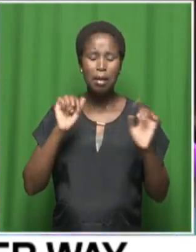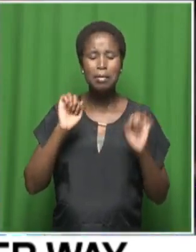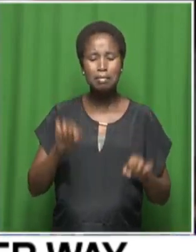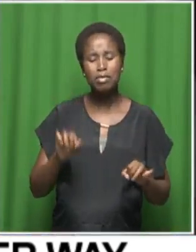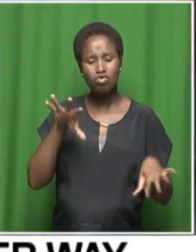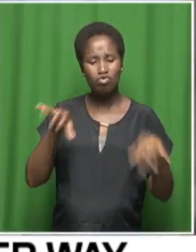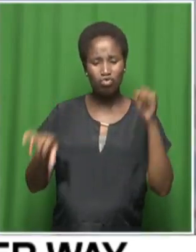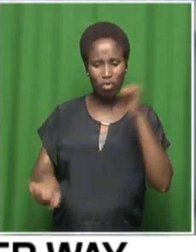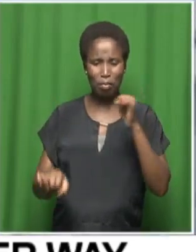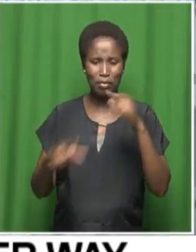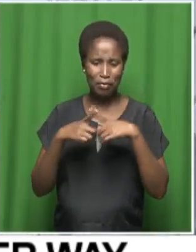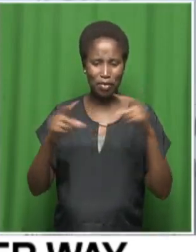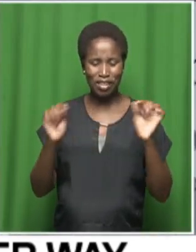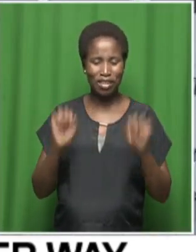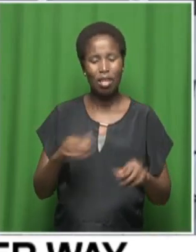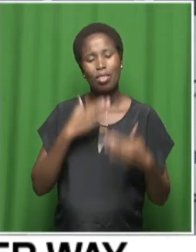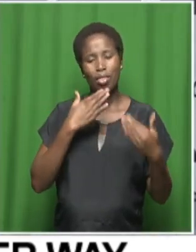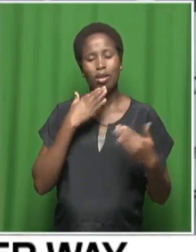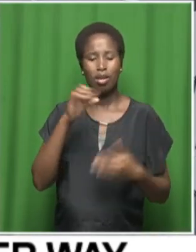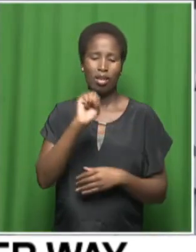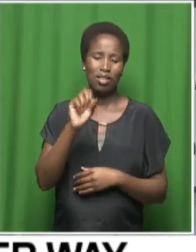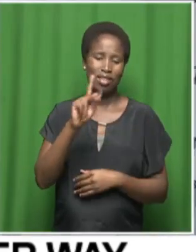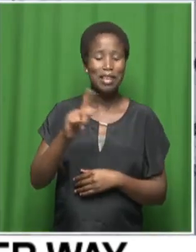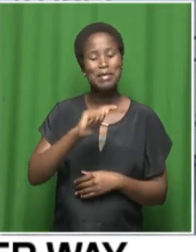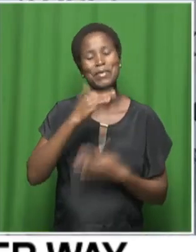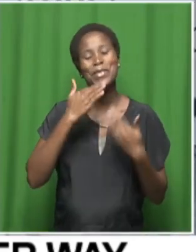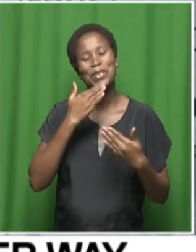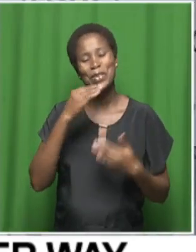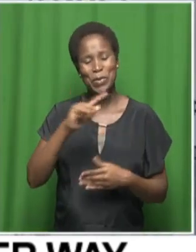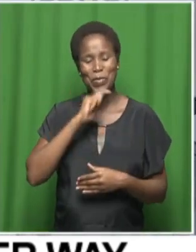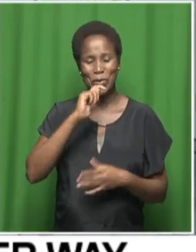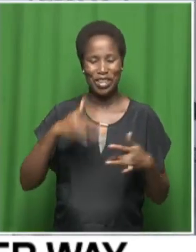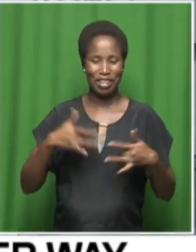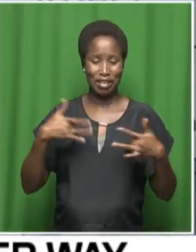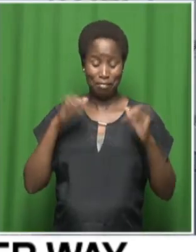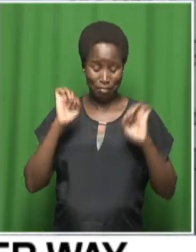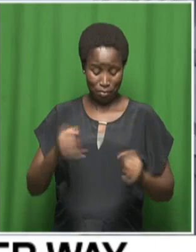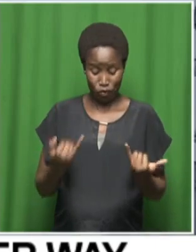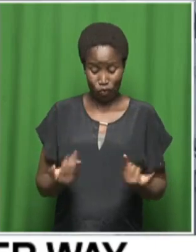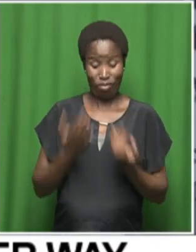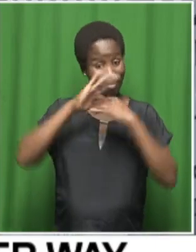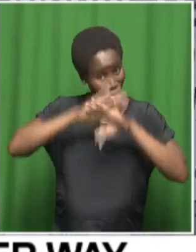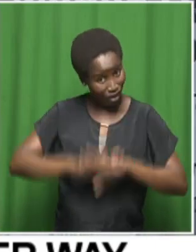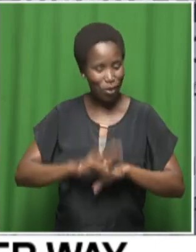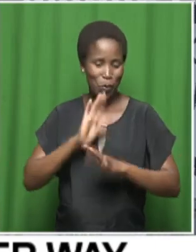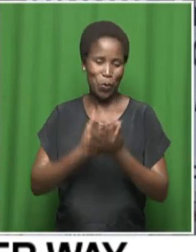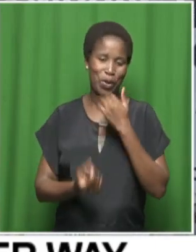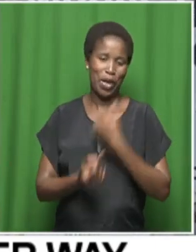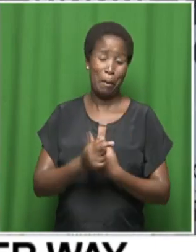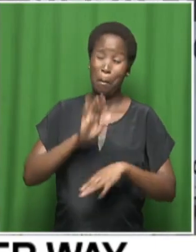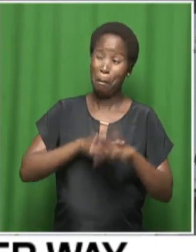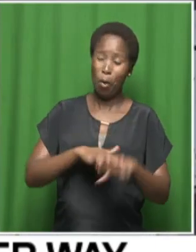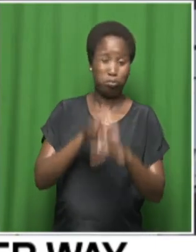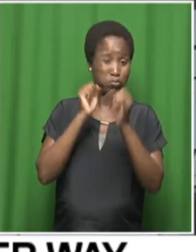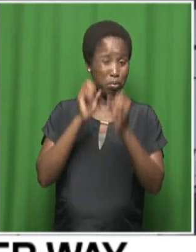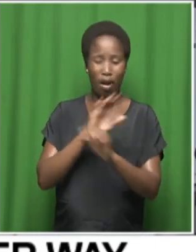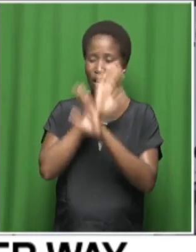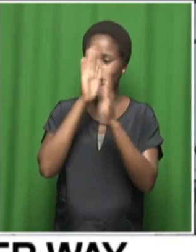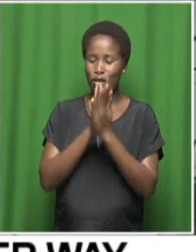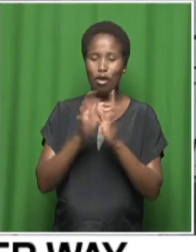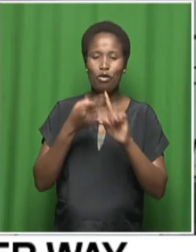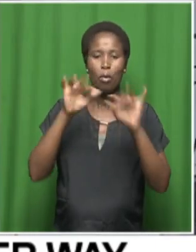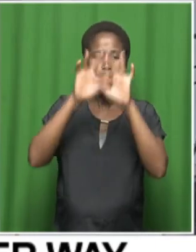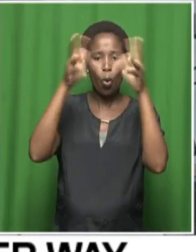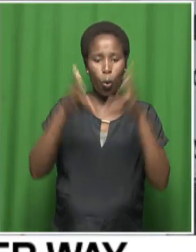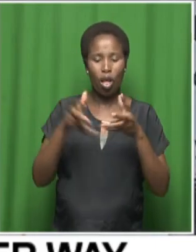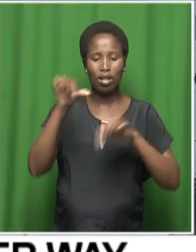wrap. Thank you, Sakina. Thank you, Morning Live. And of course, tonight on The Full View, we'll bring you all the action from the World Science